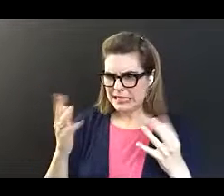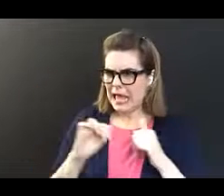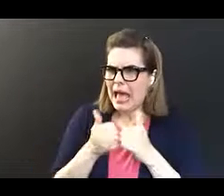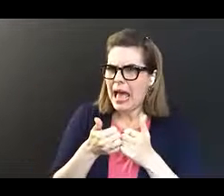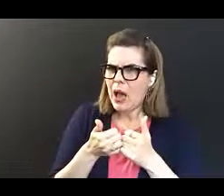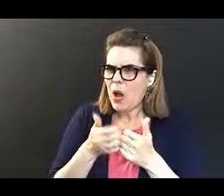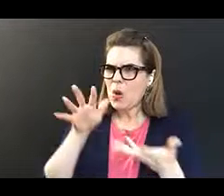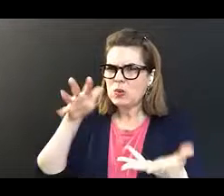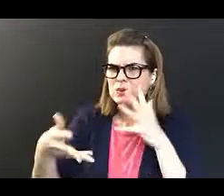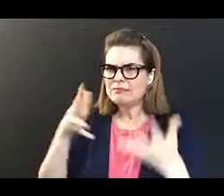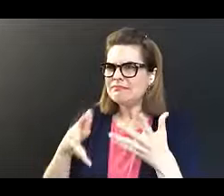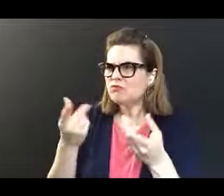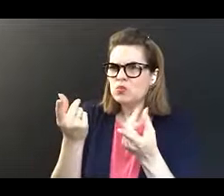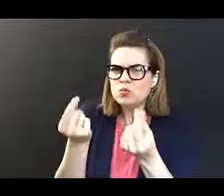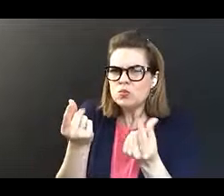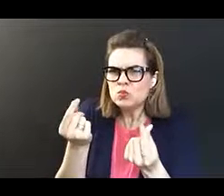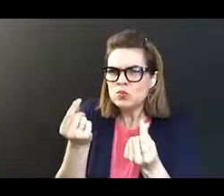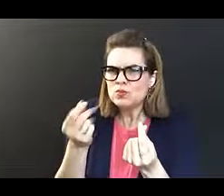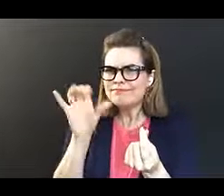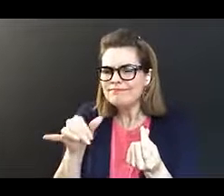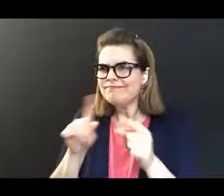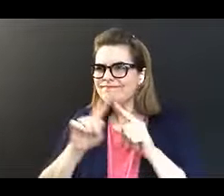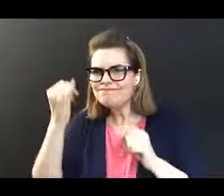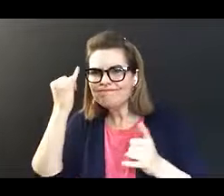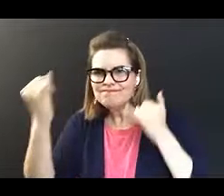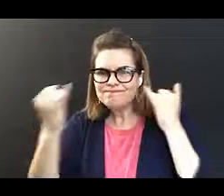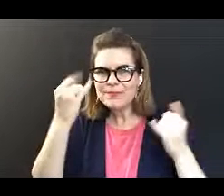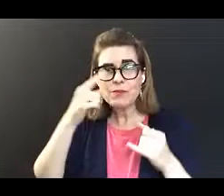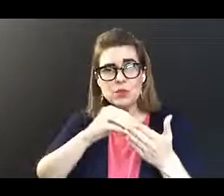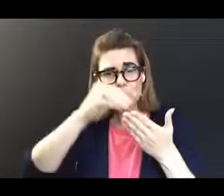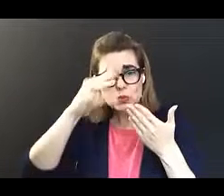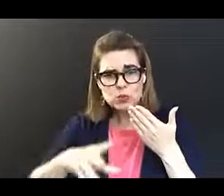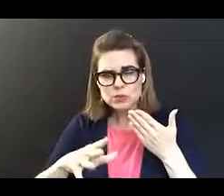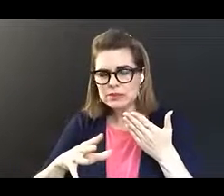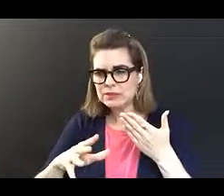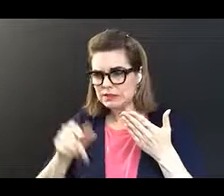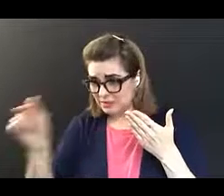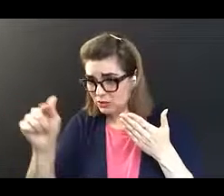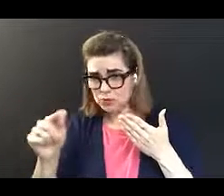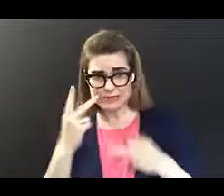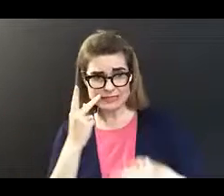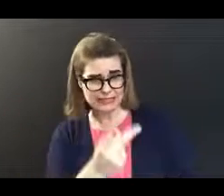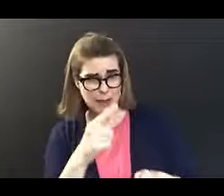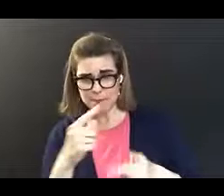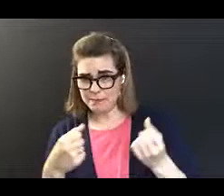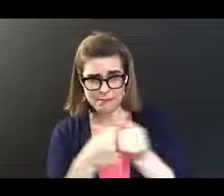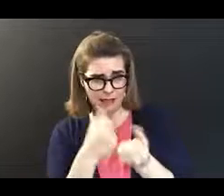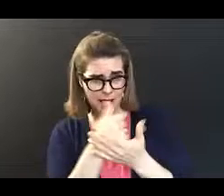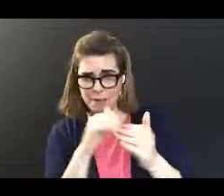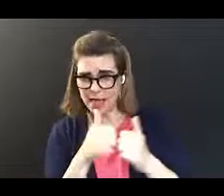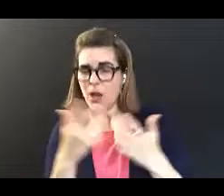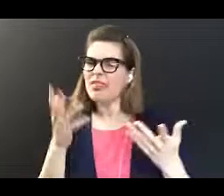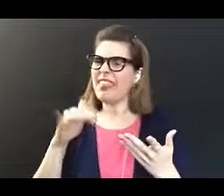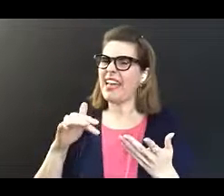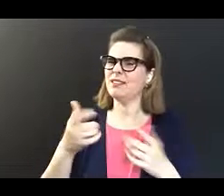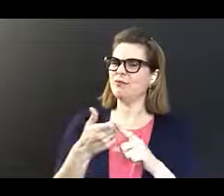with some different ideas for students to be able to help each other. We as adults do plenty of